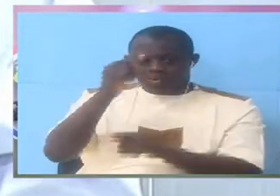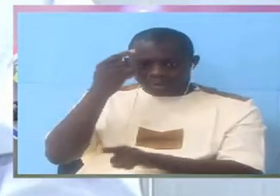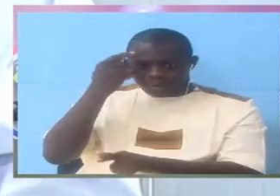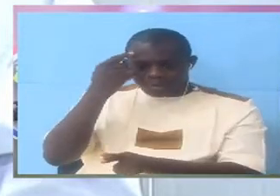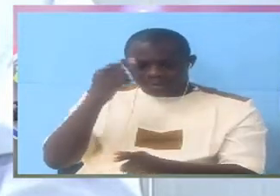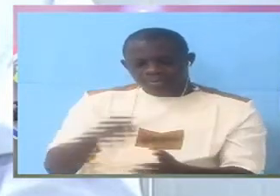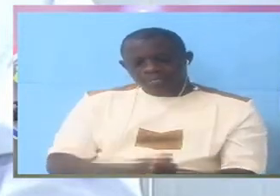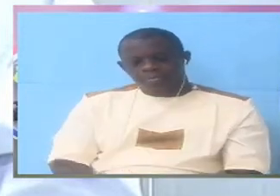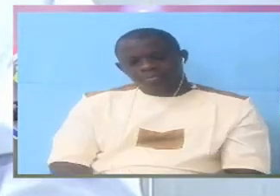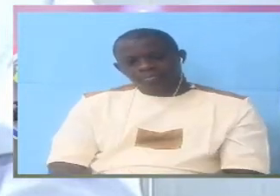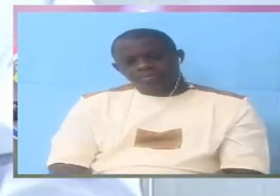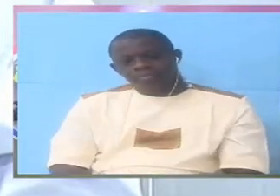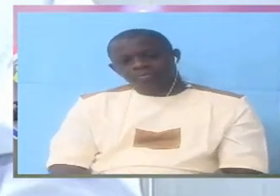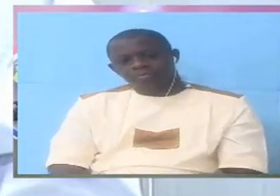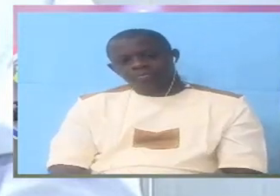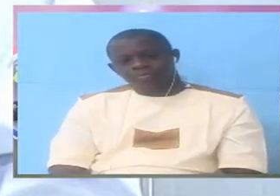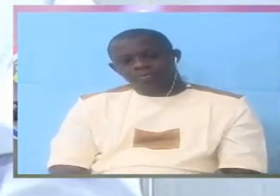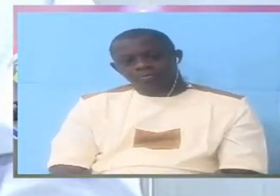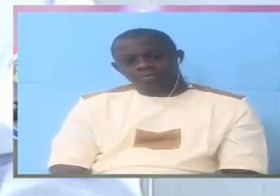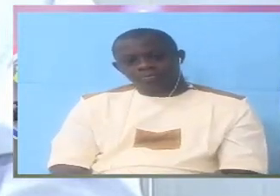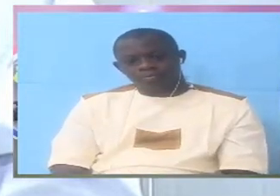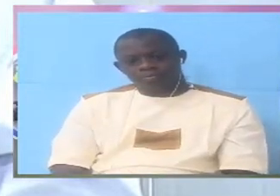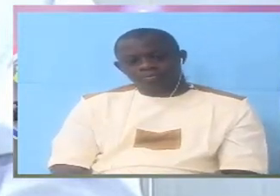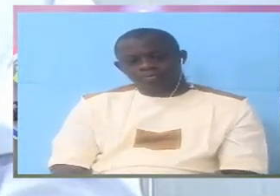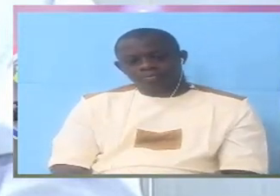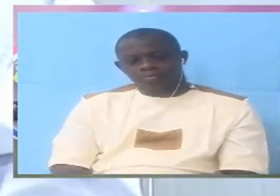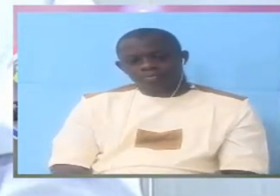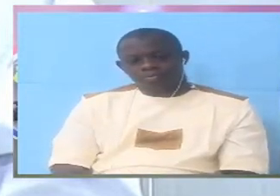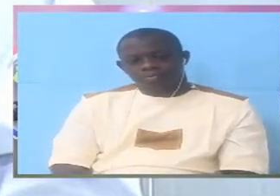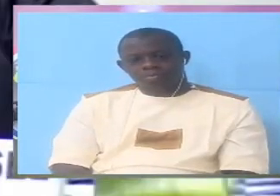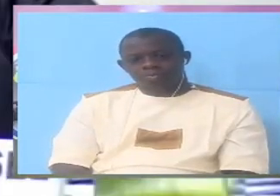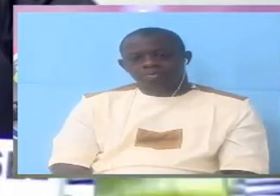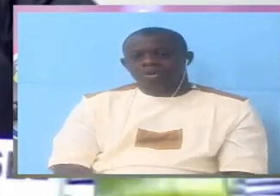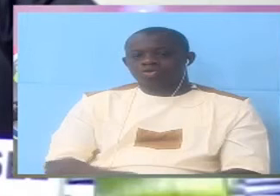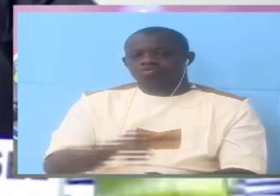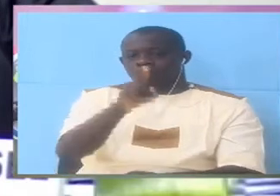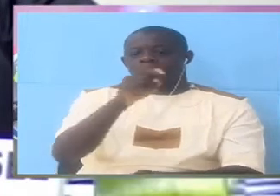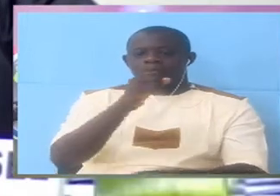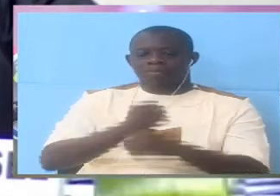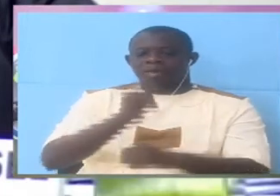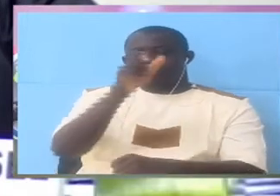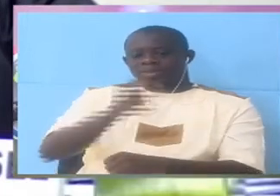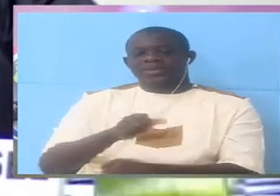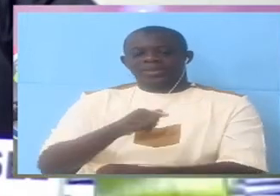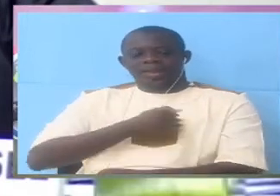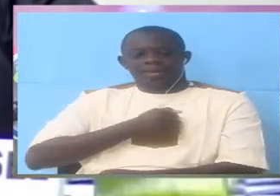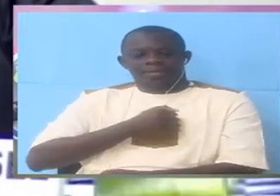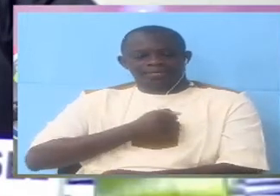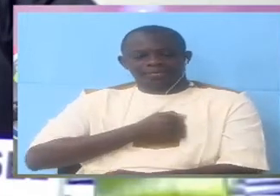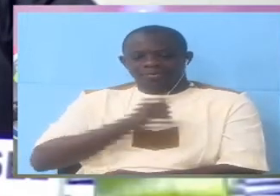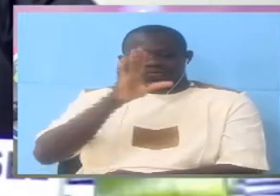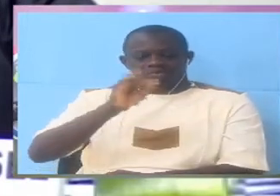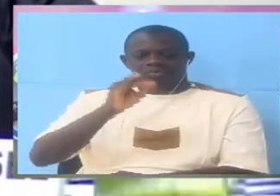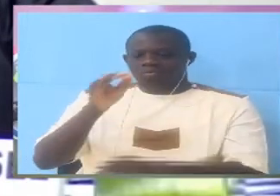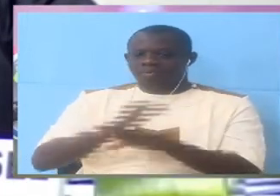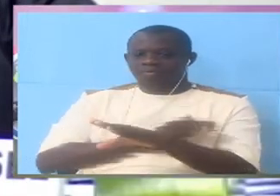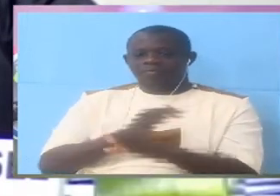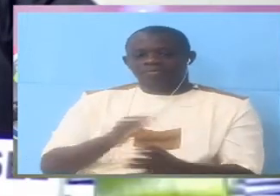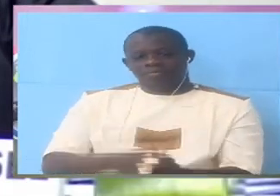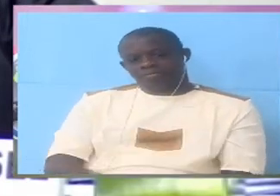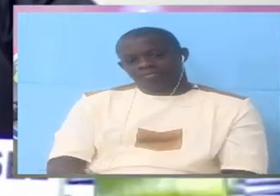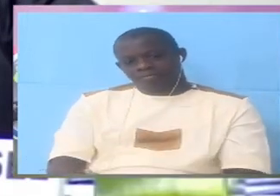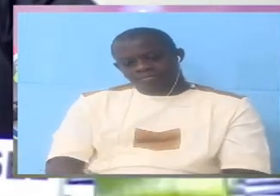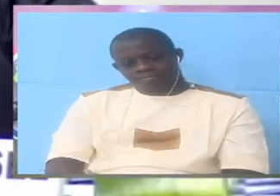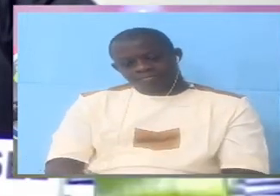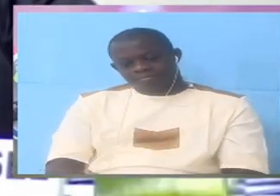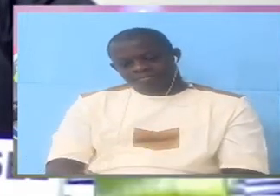Yamrete, Bedam to say, Setara Baluno Santenba. You threatened him. Yakija Farale, Yakijo Tale.